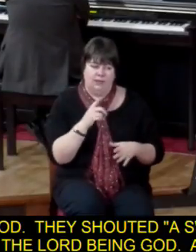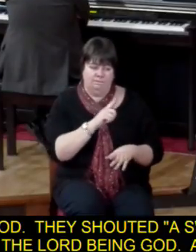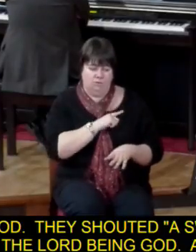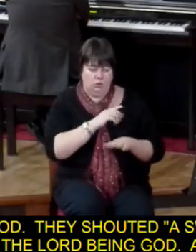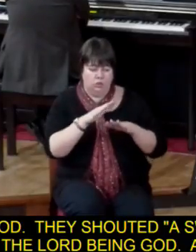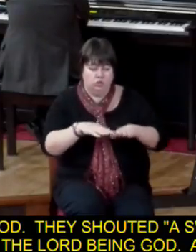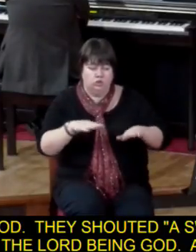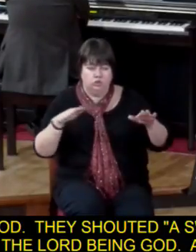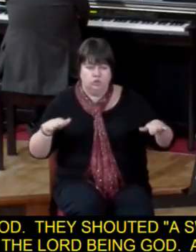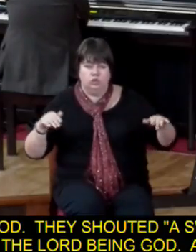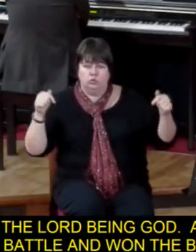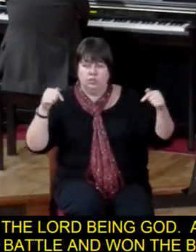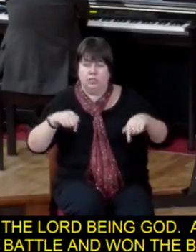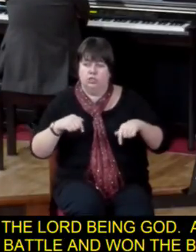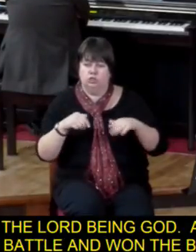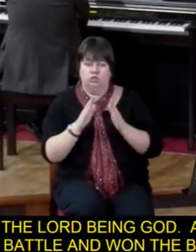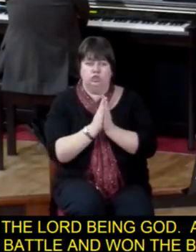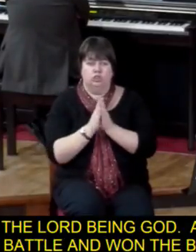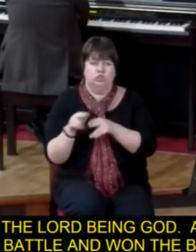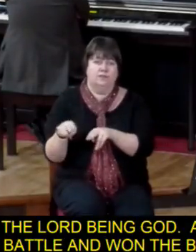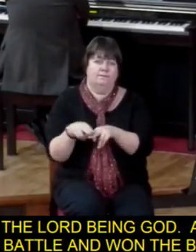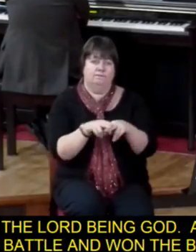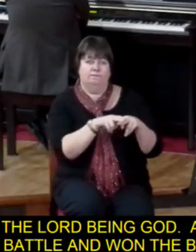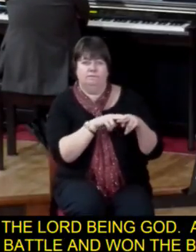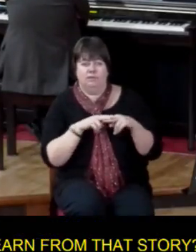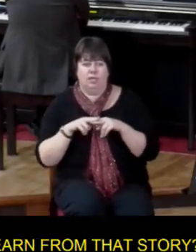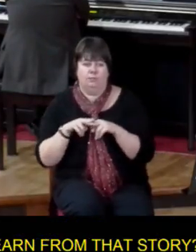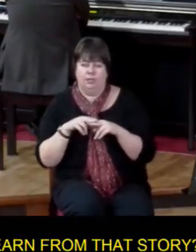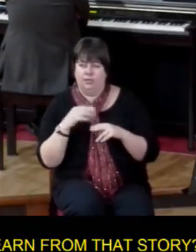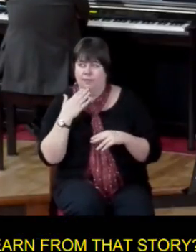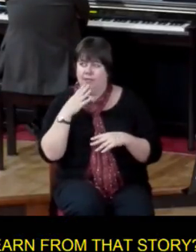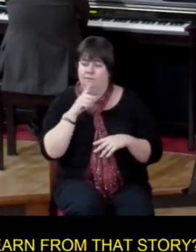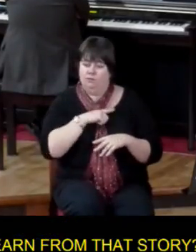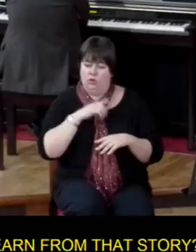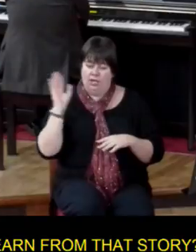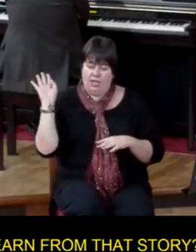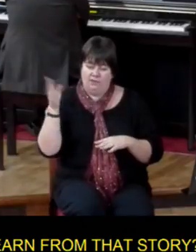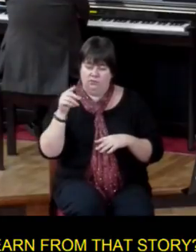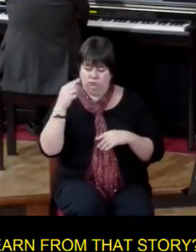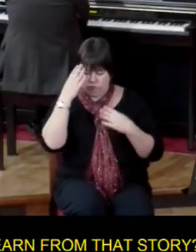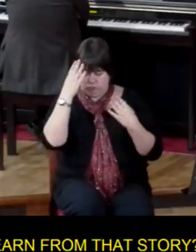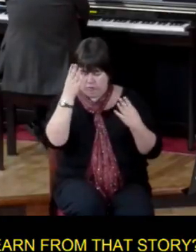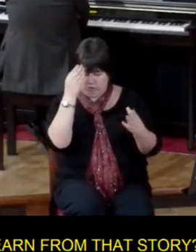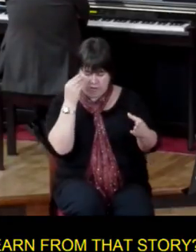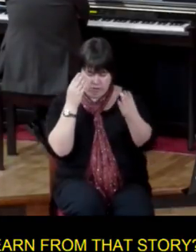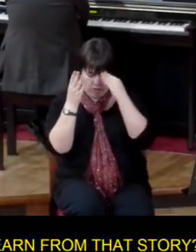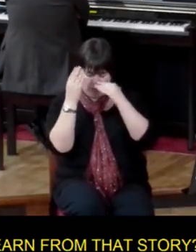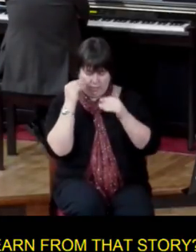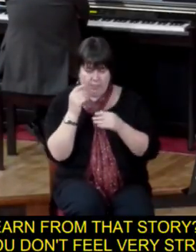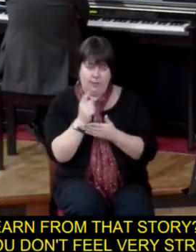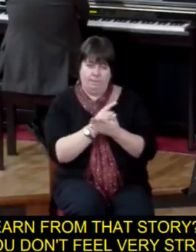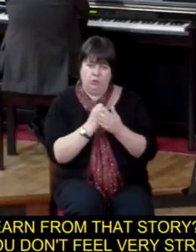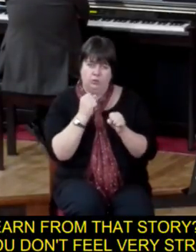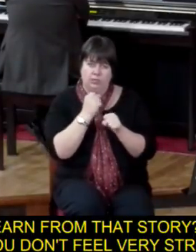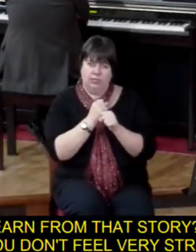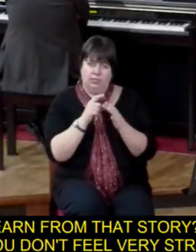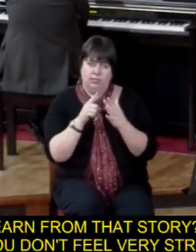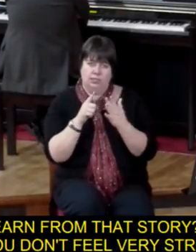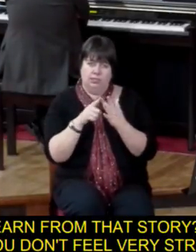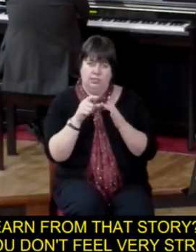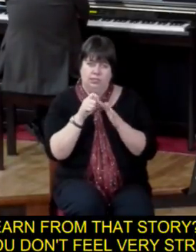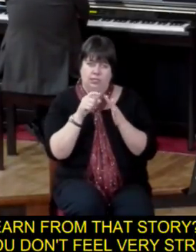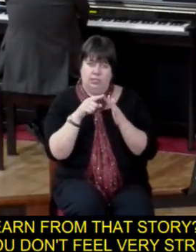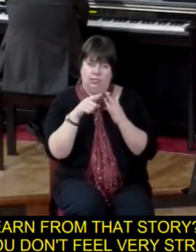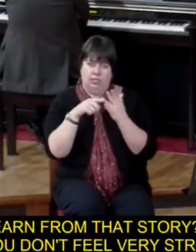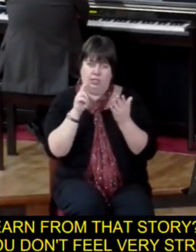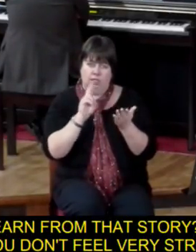these children in our church family, and we thank you for all that they're learning, particularly about Gideon. Learning, just as